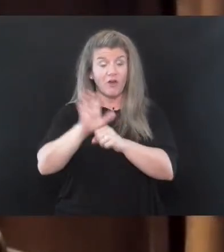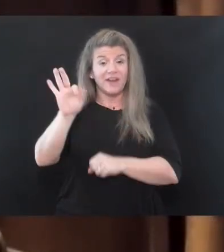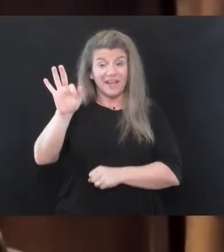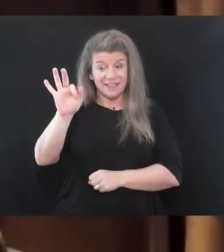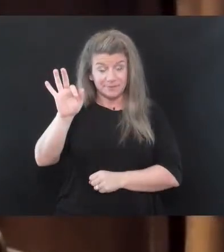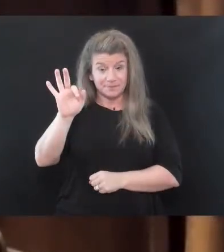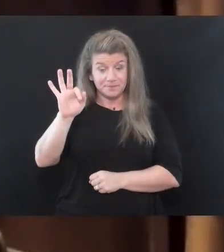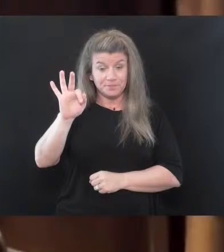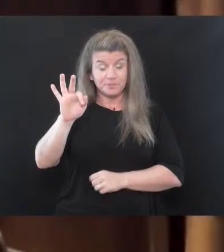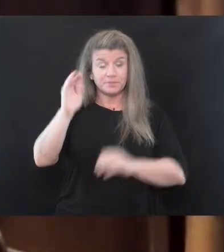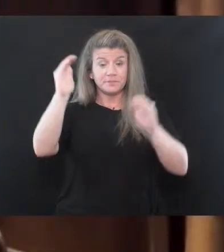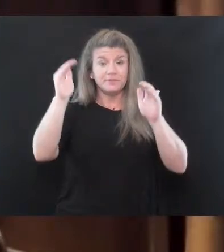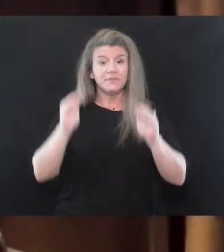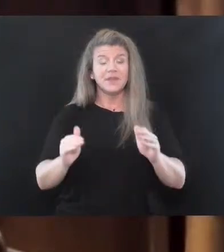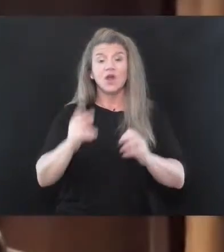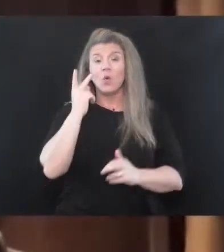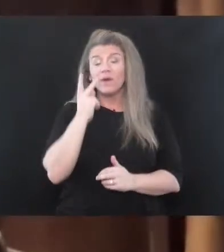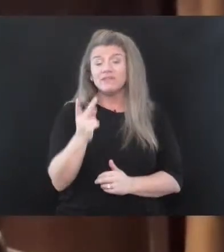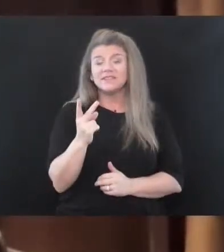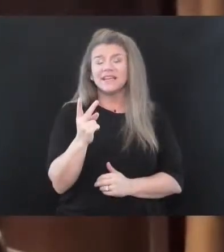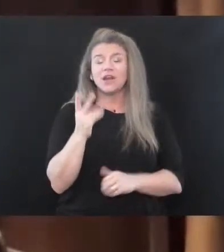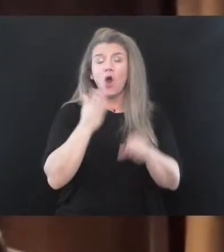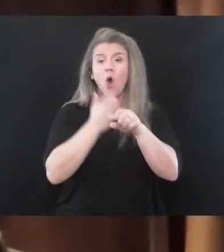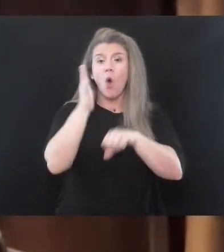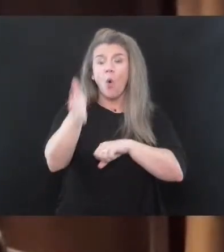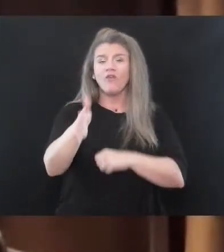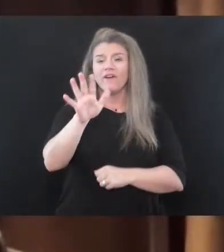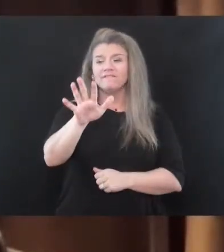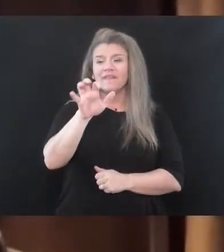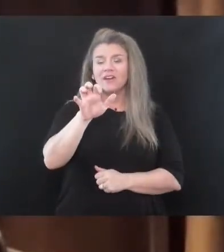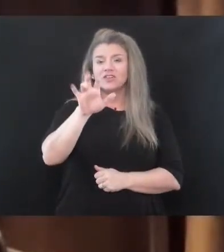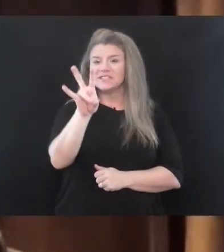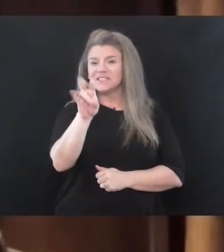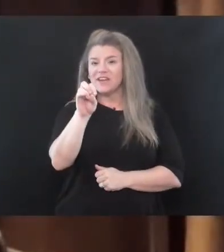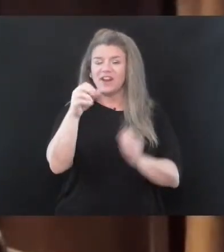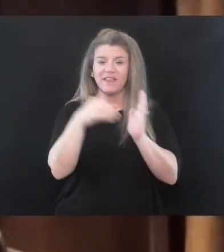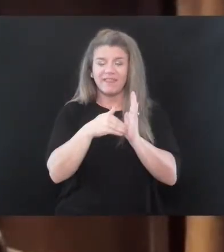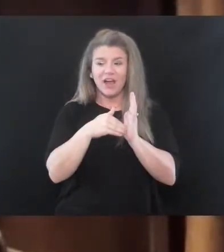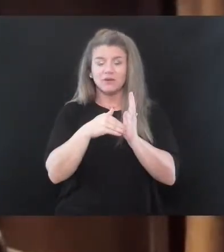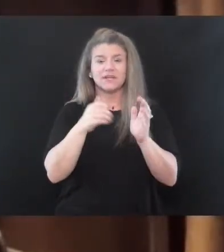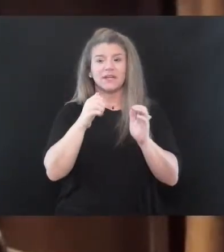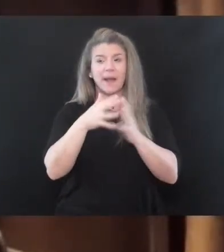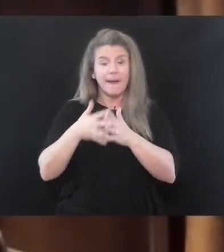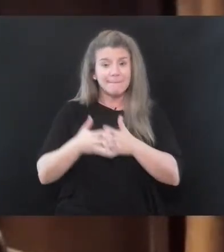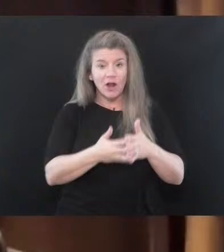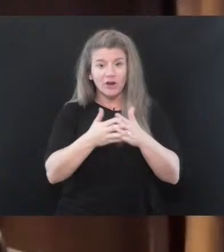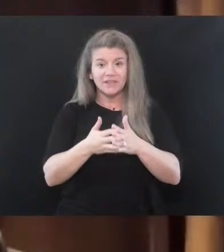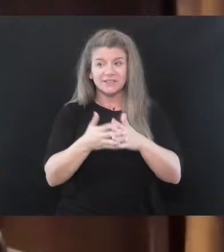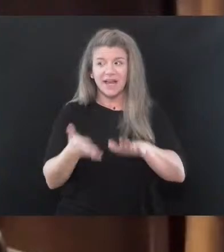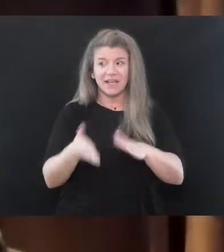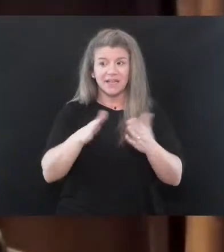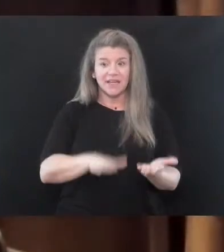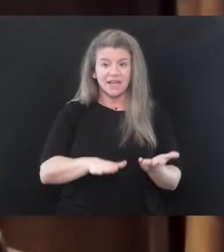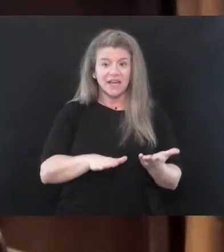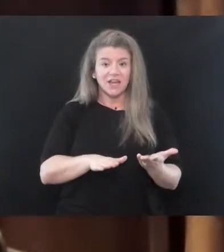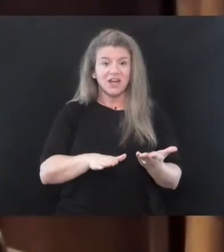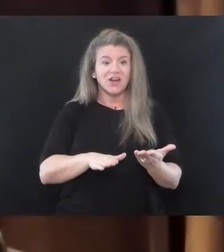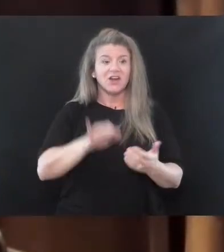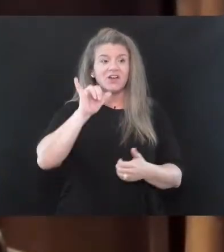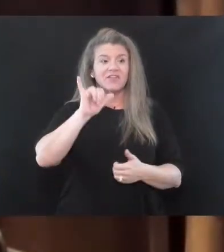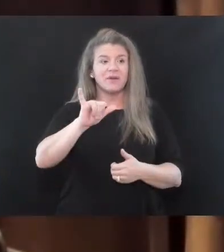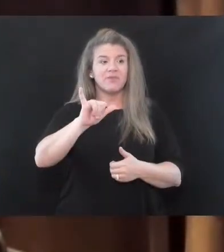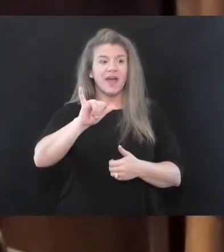COVID-19, and we have seen over 570,000 Americans die from